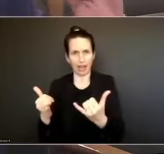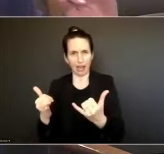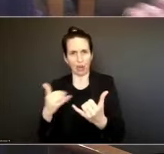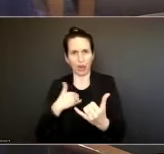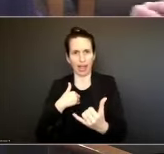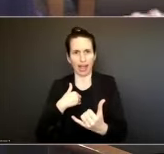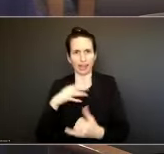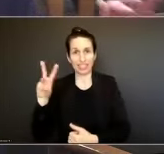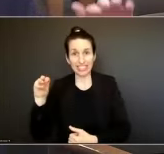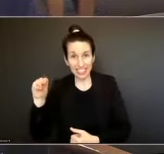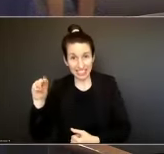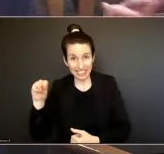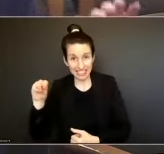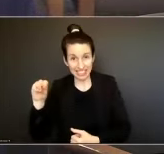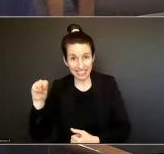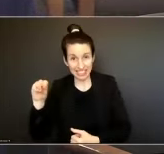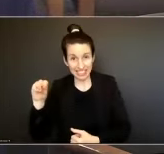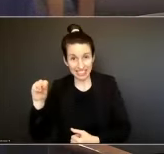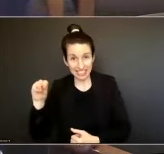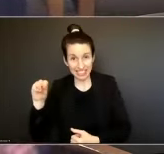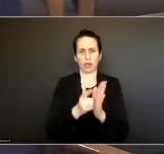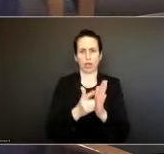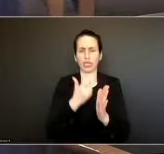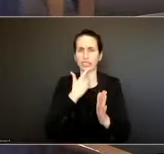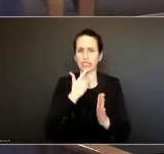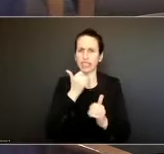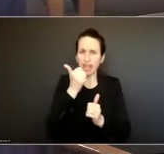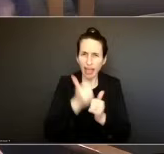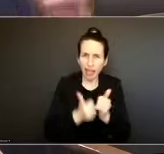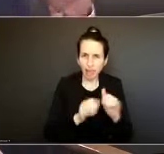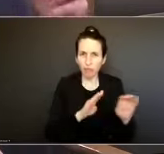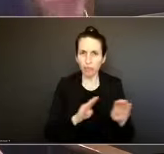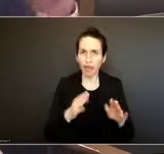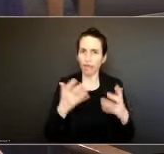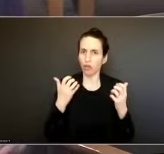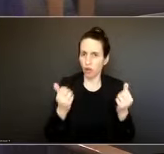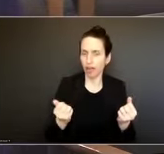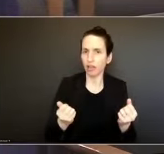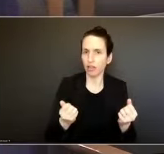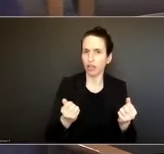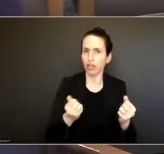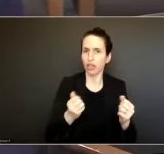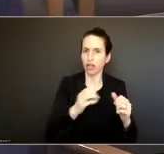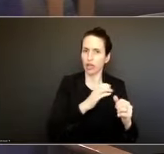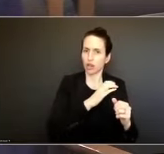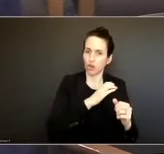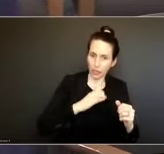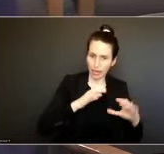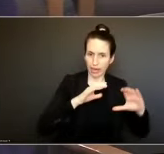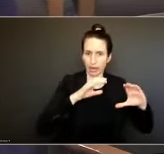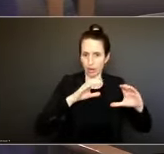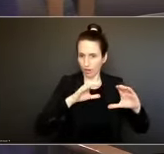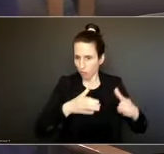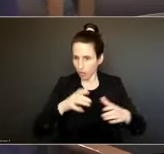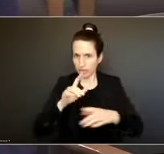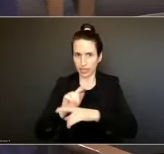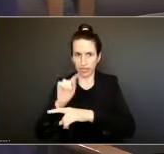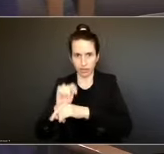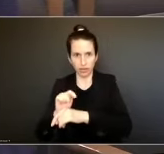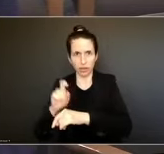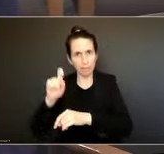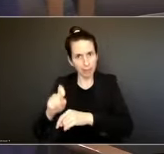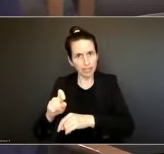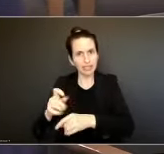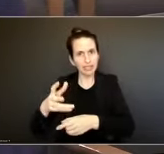single behavioral health council, work group, and task force has to include 20% of what is considered defined as a